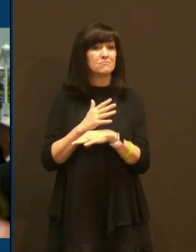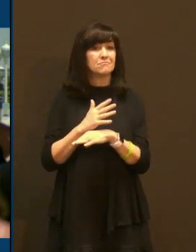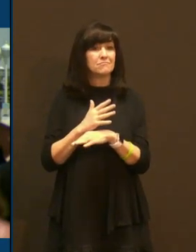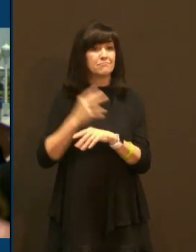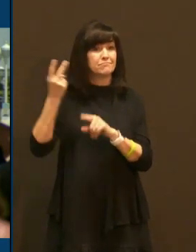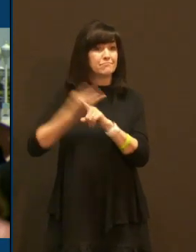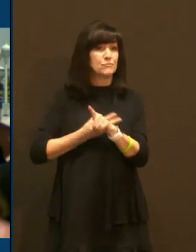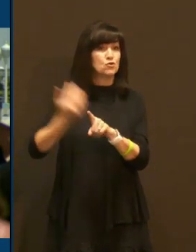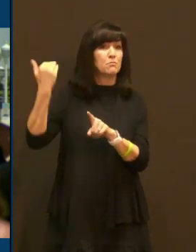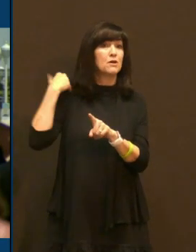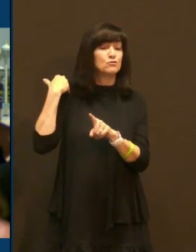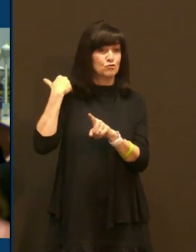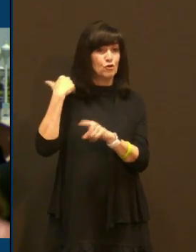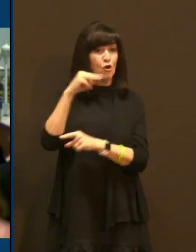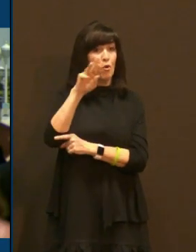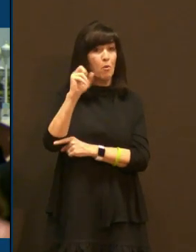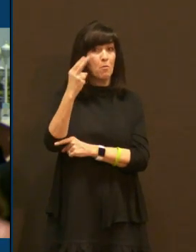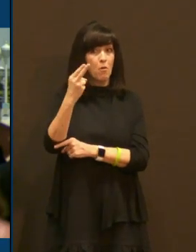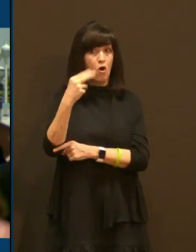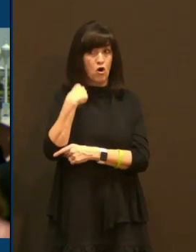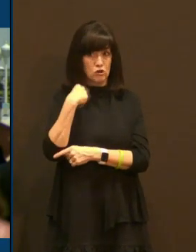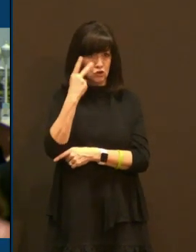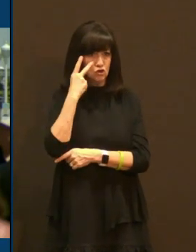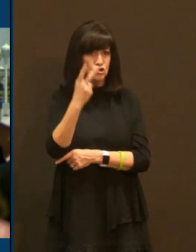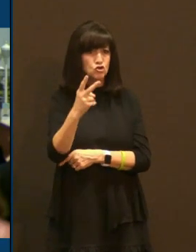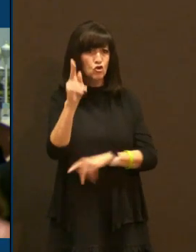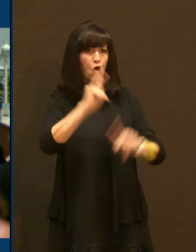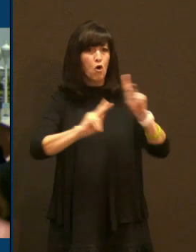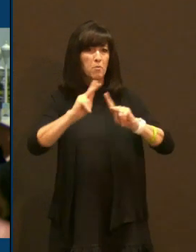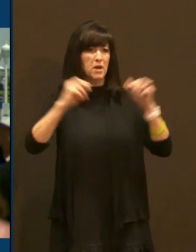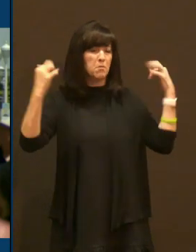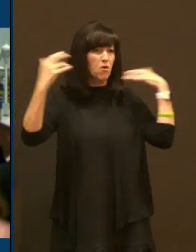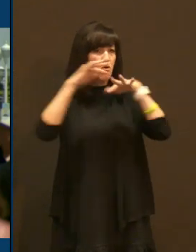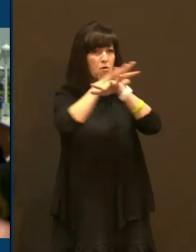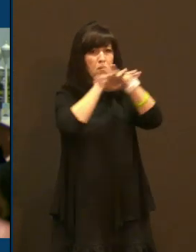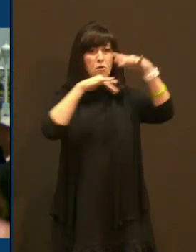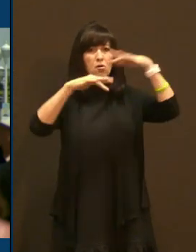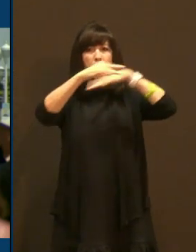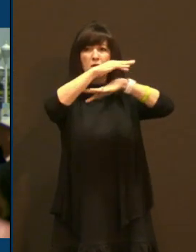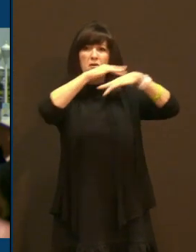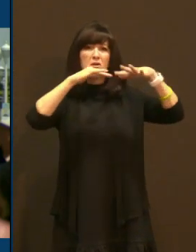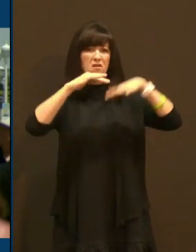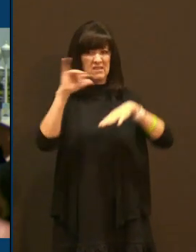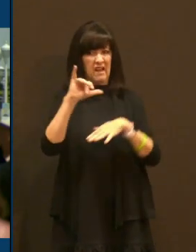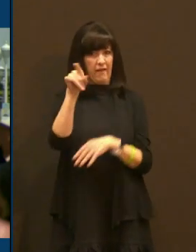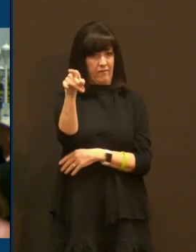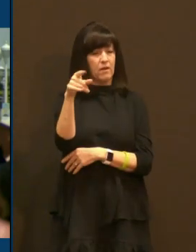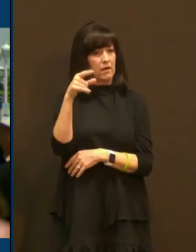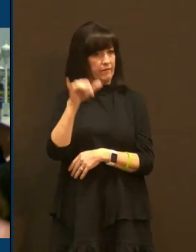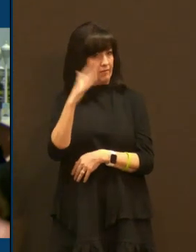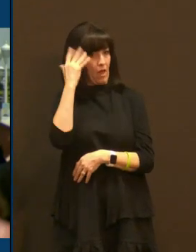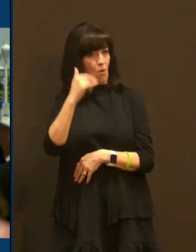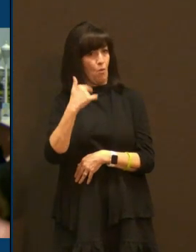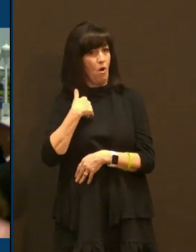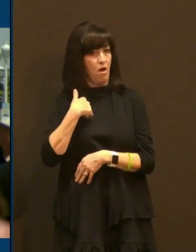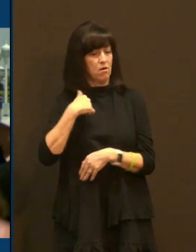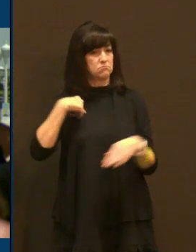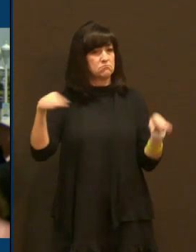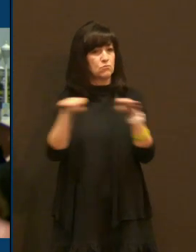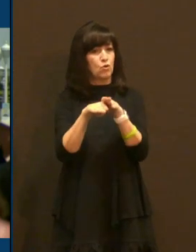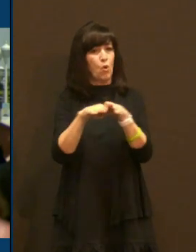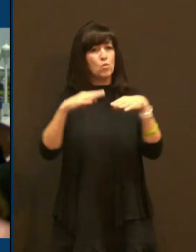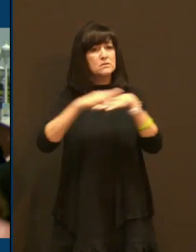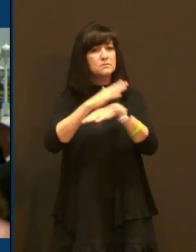really forced us to take stronger action to keep people separate. And we're going to have to continue to